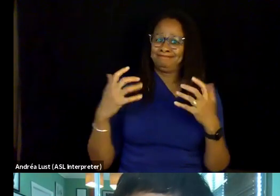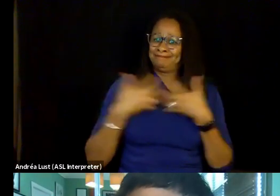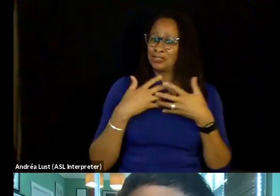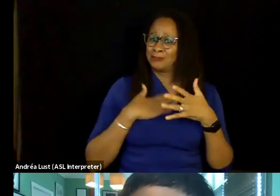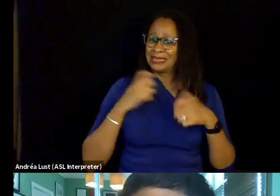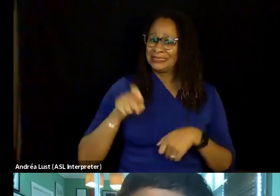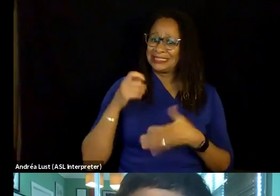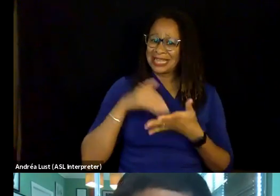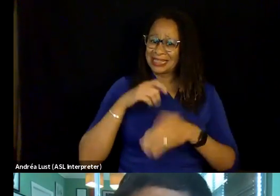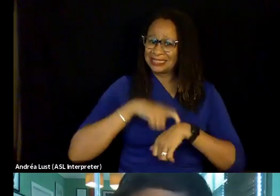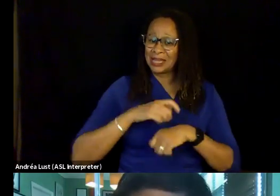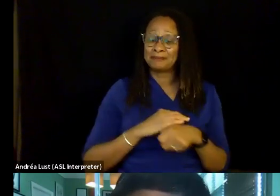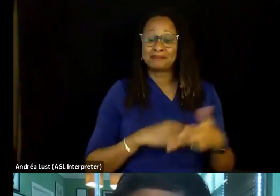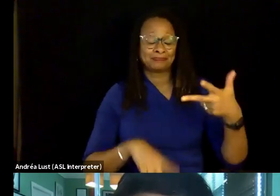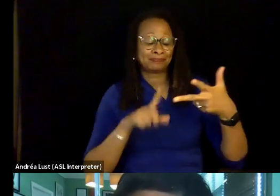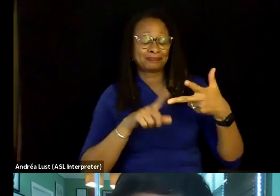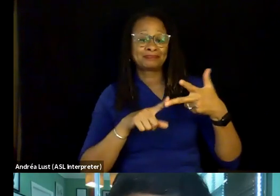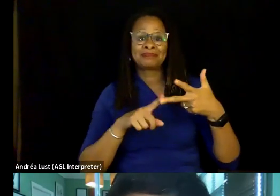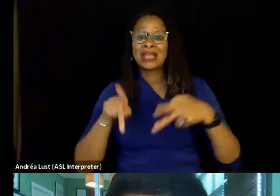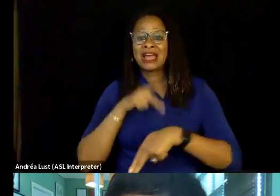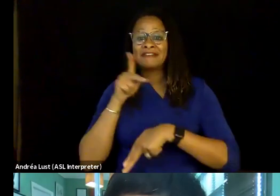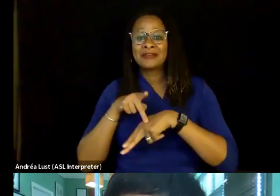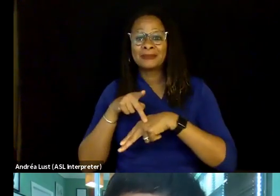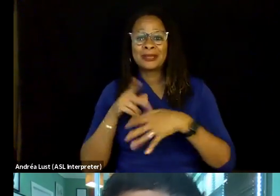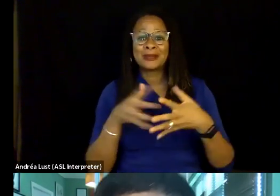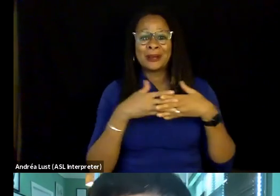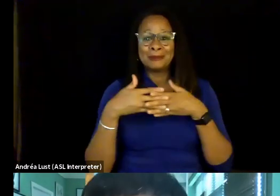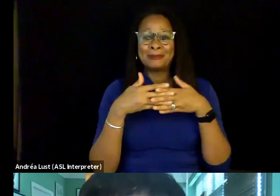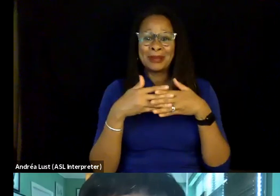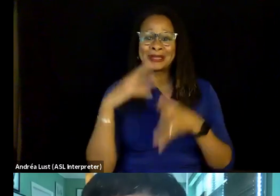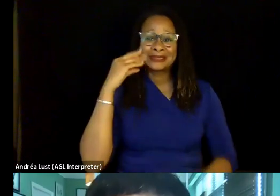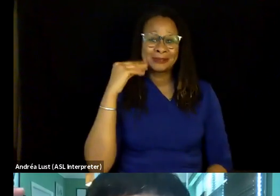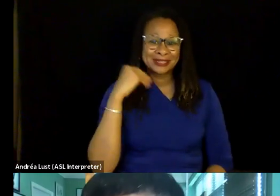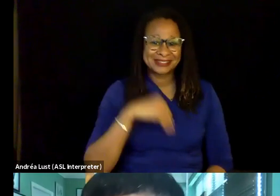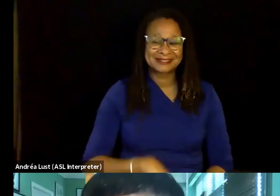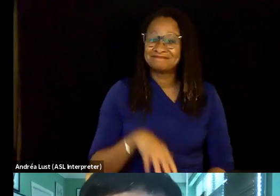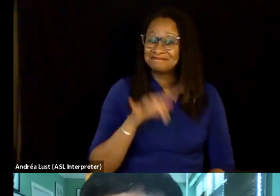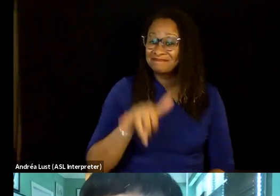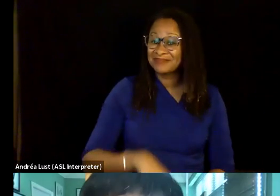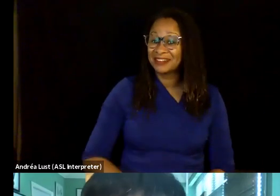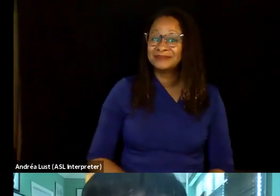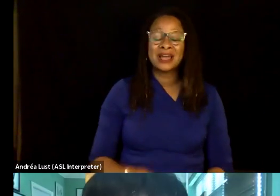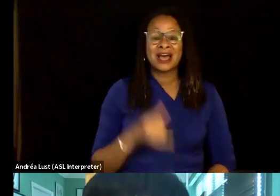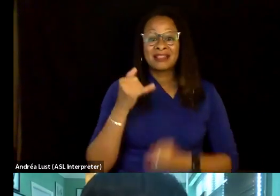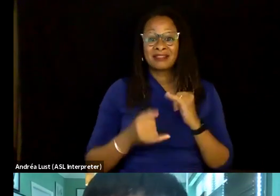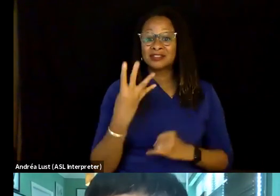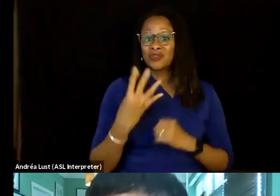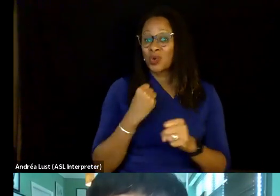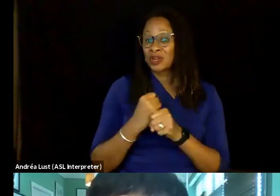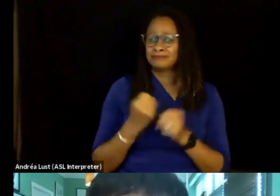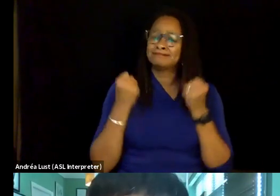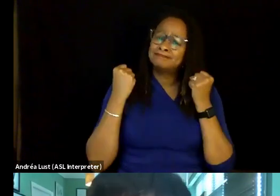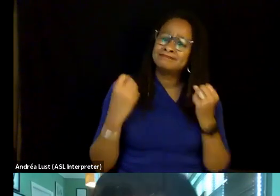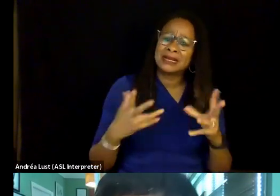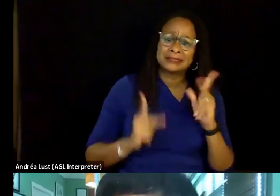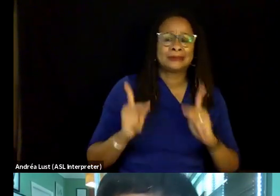the third is the Filipino-American experience. I don't much, you know, in the last 4 years, so many people